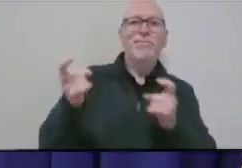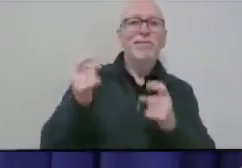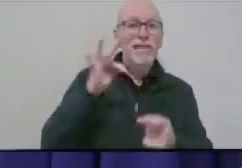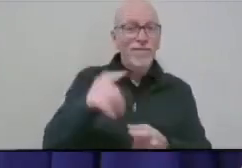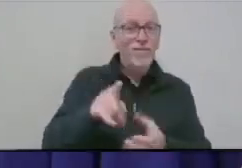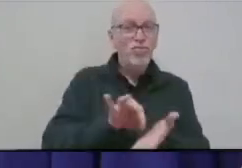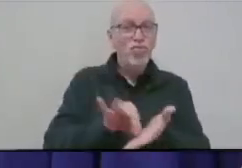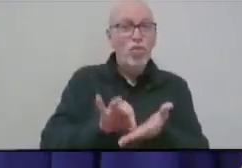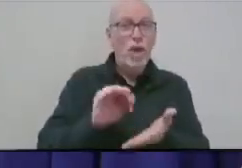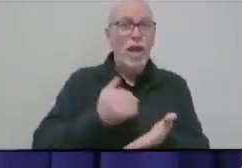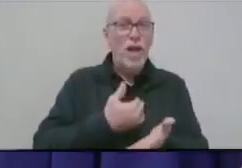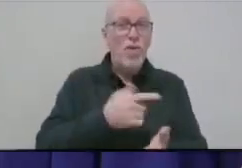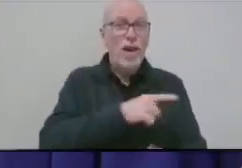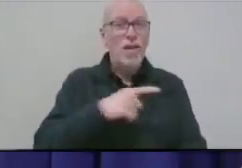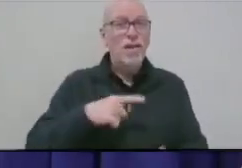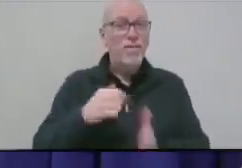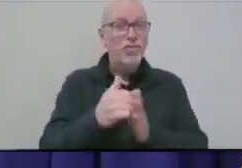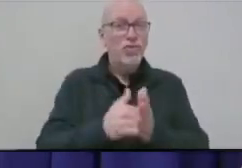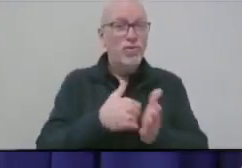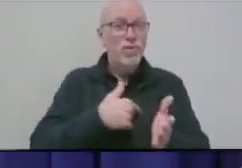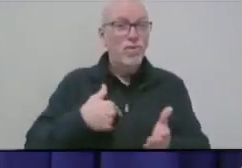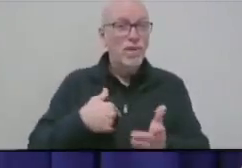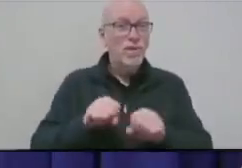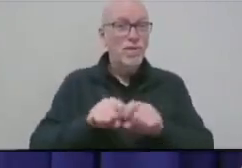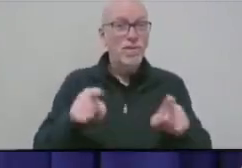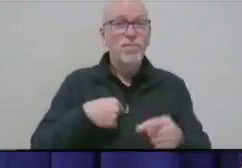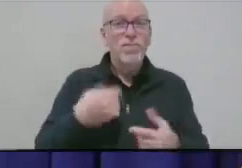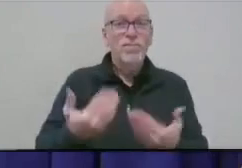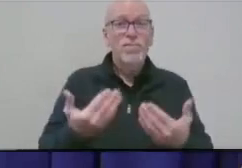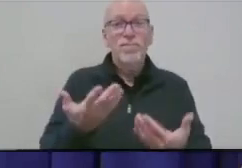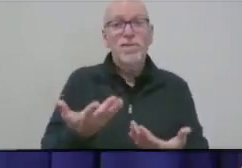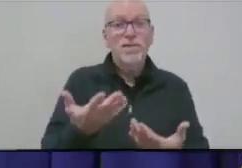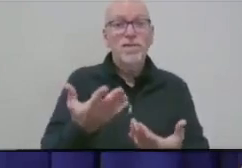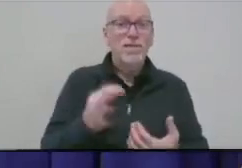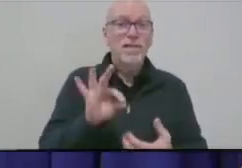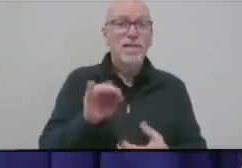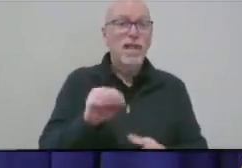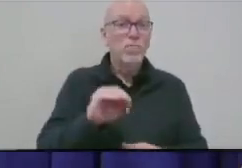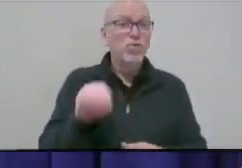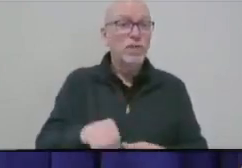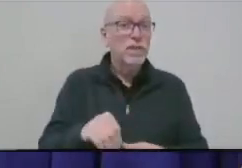our legislative agenda that we put out, we're probably batting 900.